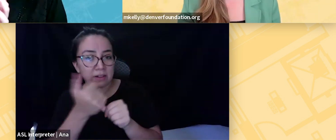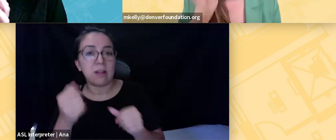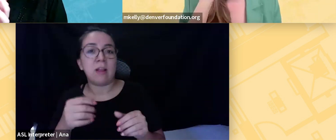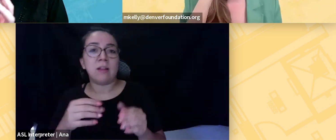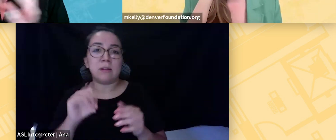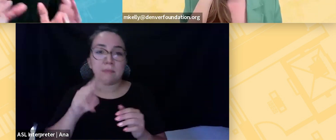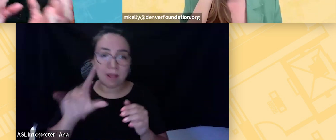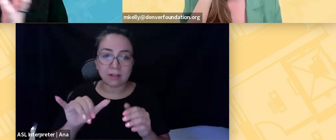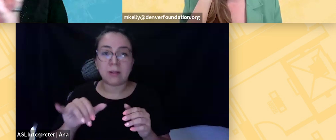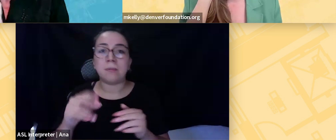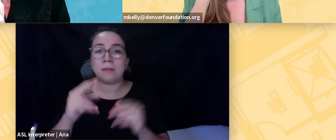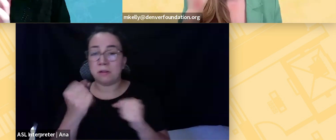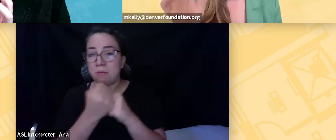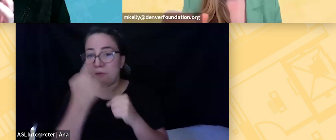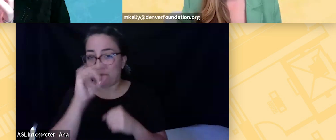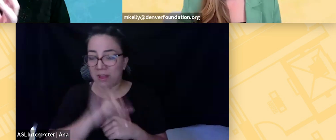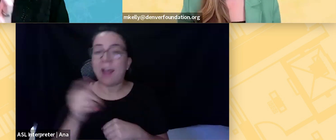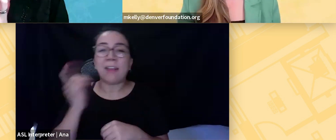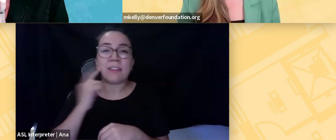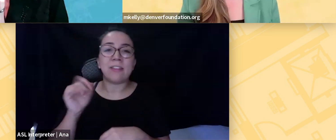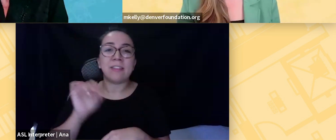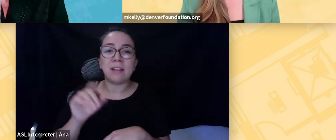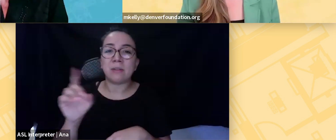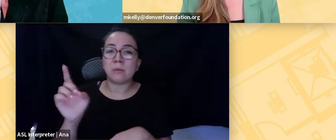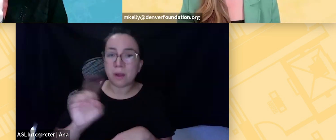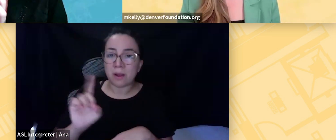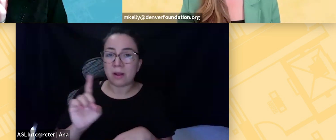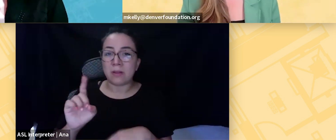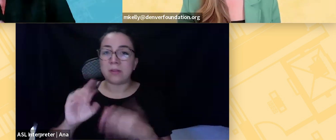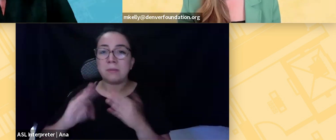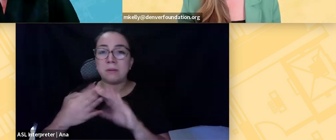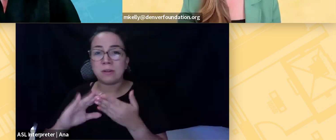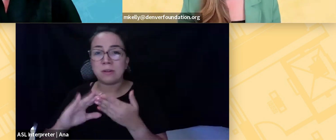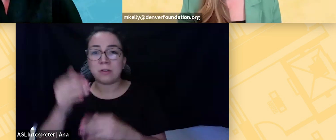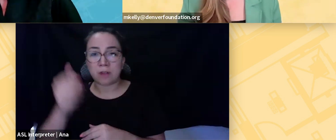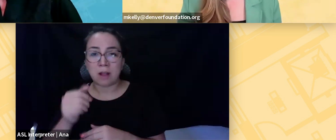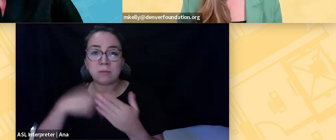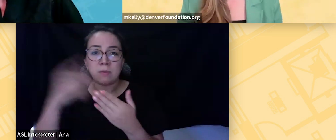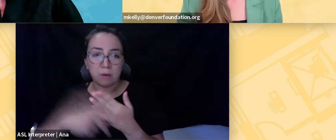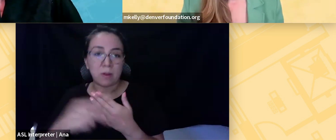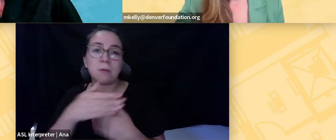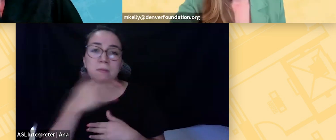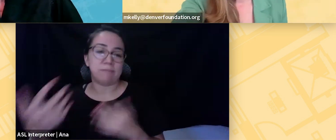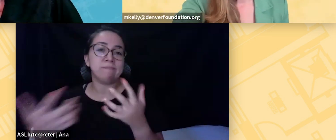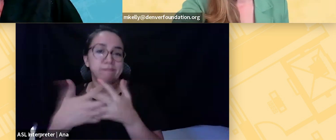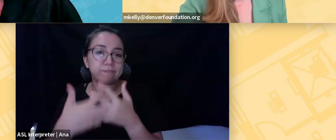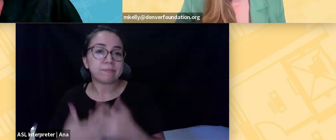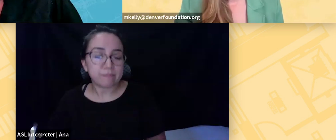building support around that, I think that's where the community grants program would best come in.